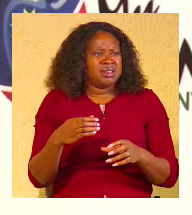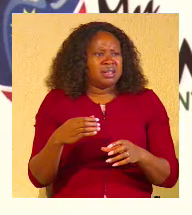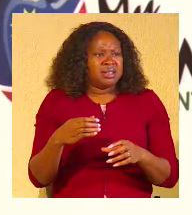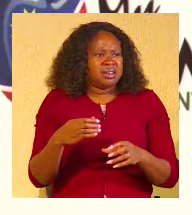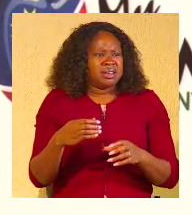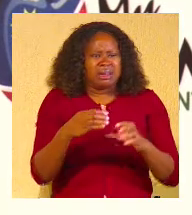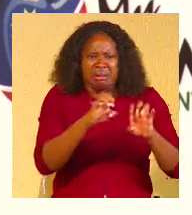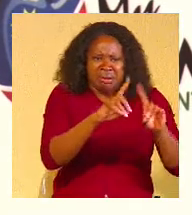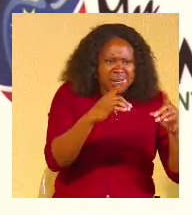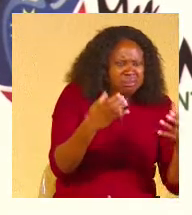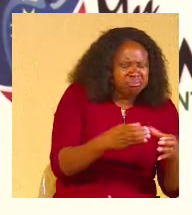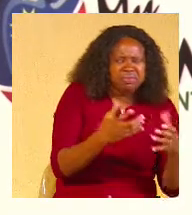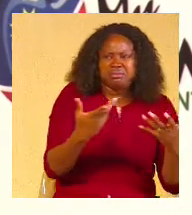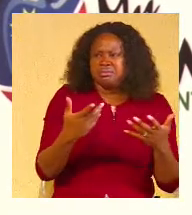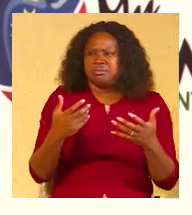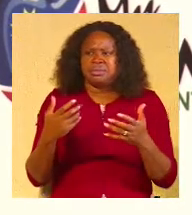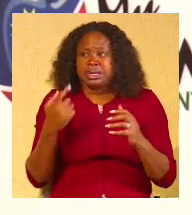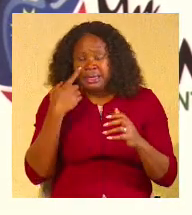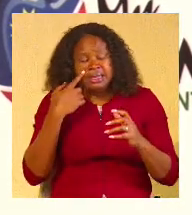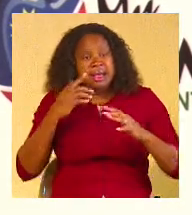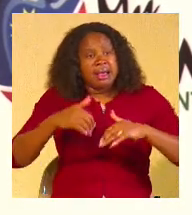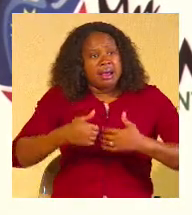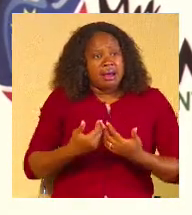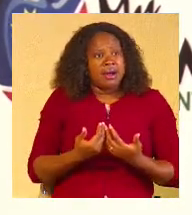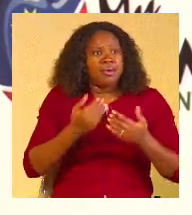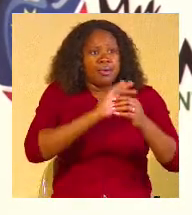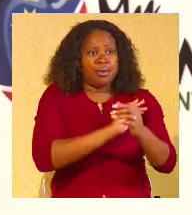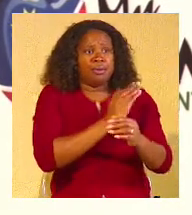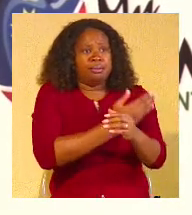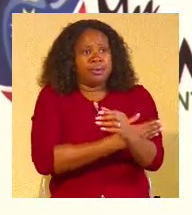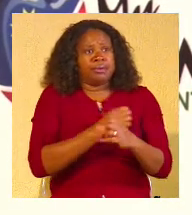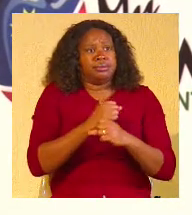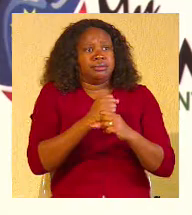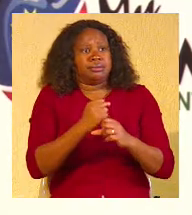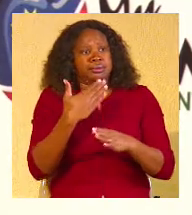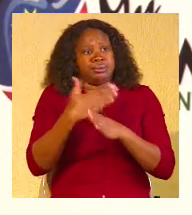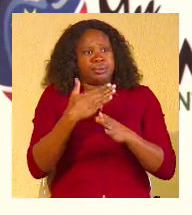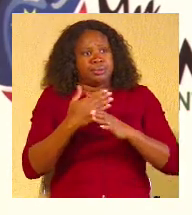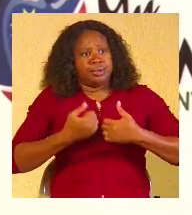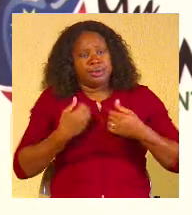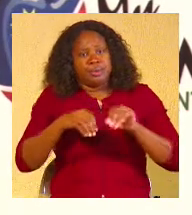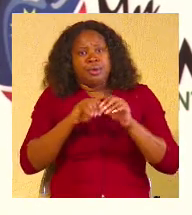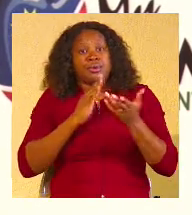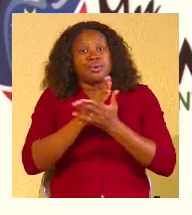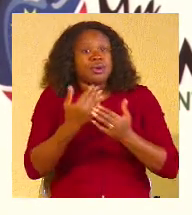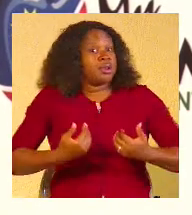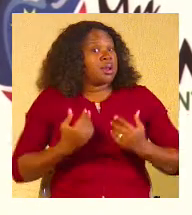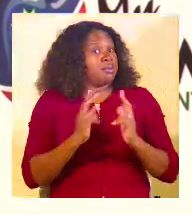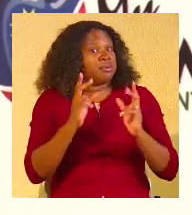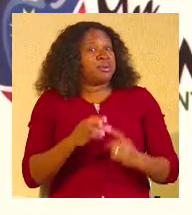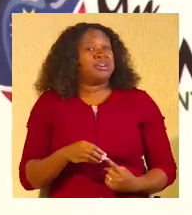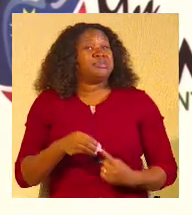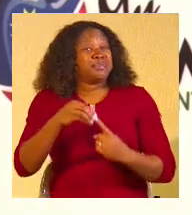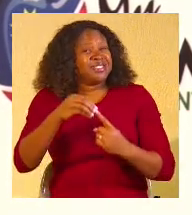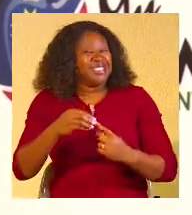is education, and we're going to see how we can empower and strengthen our efforts in ensuring that young people, especially young